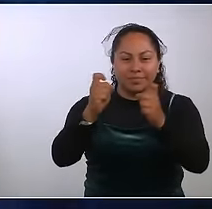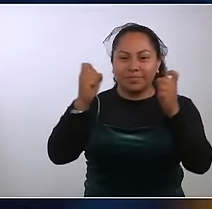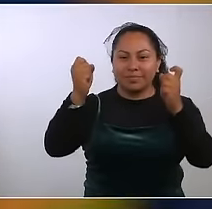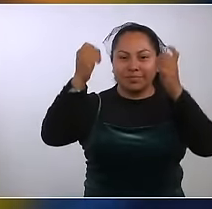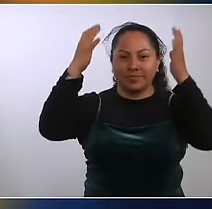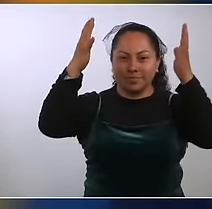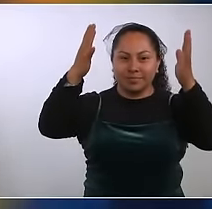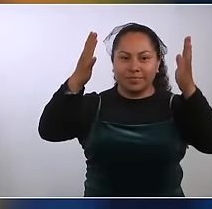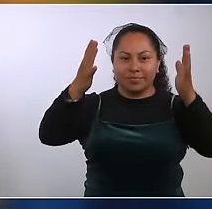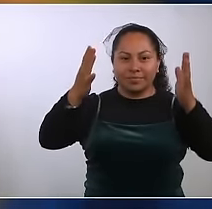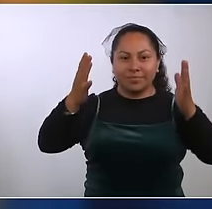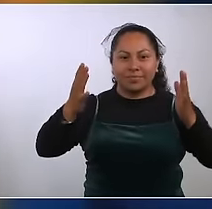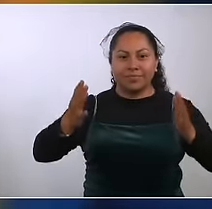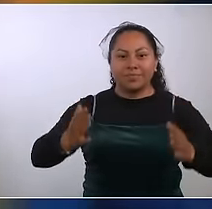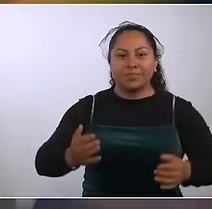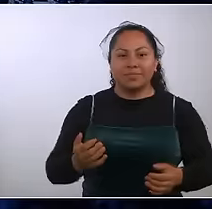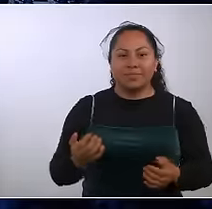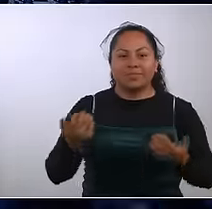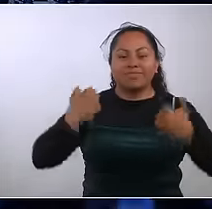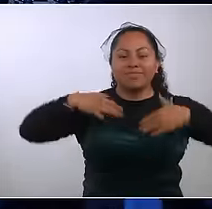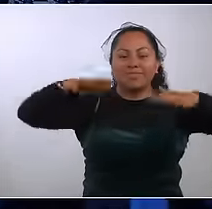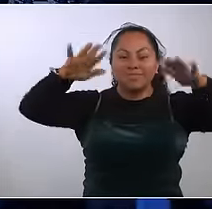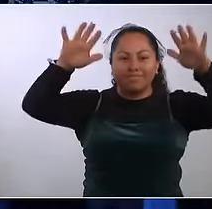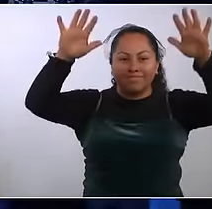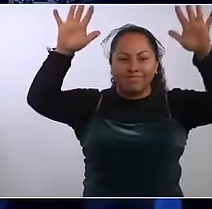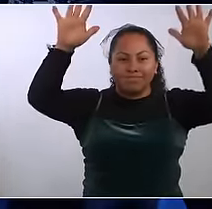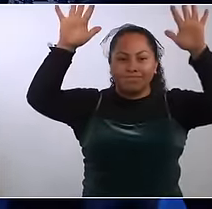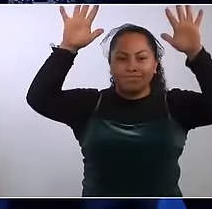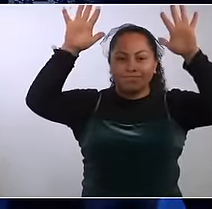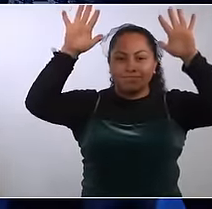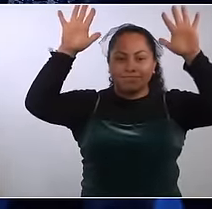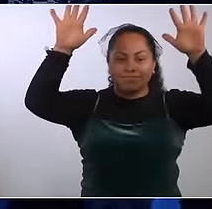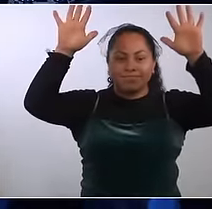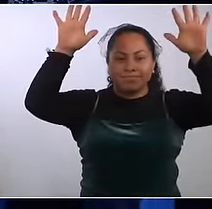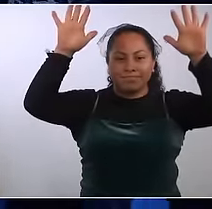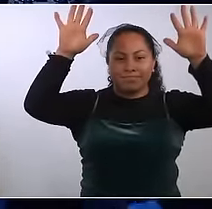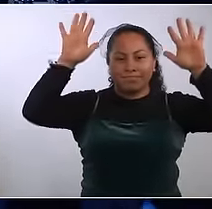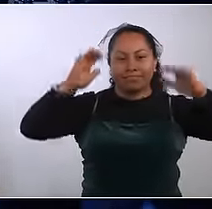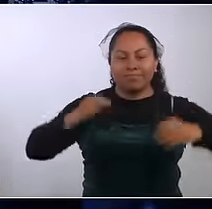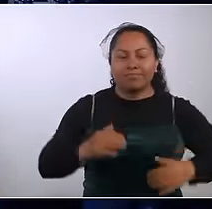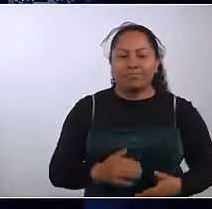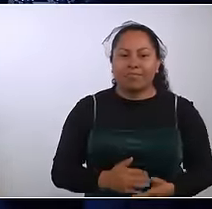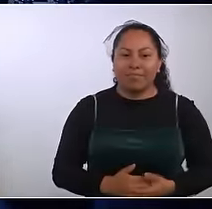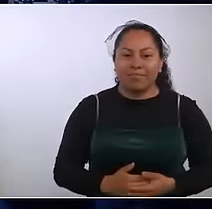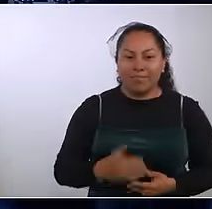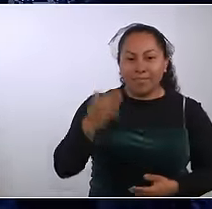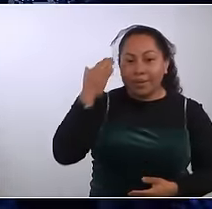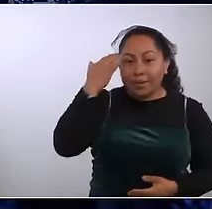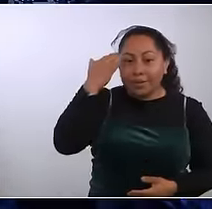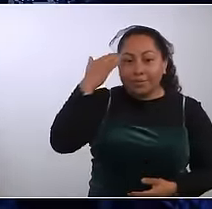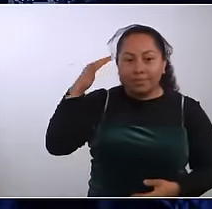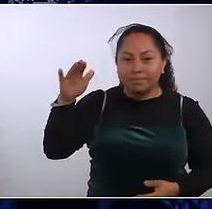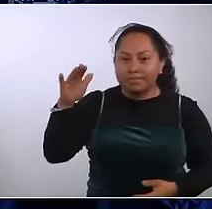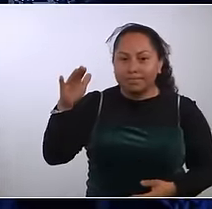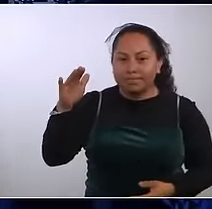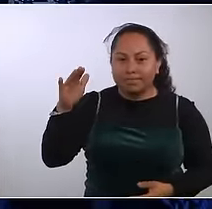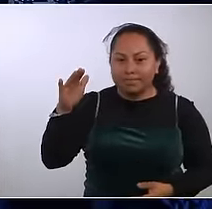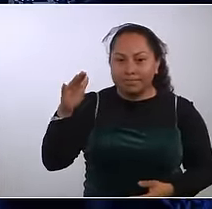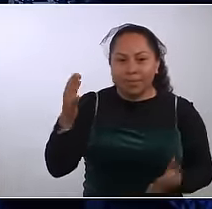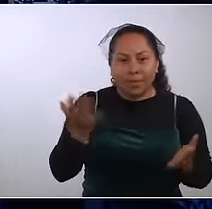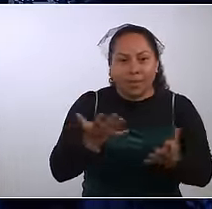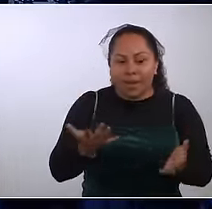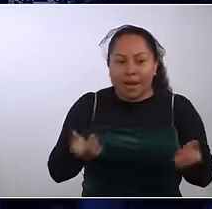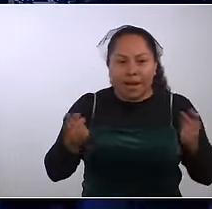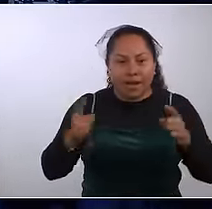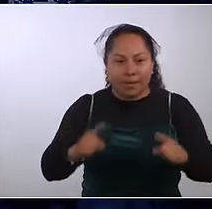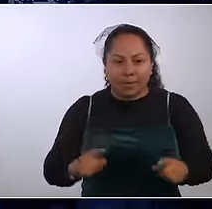esta now. Hora alce sus manos. Someone lift up your hands right now. Yo no sé qué. Fue aquí la semana pasada. I